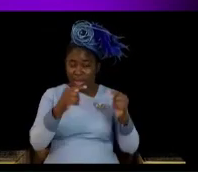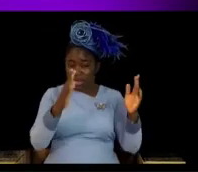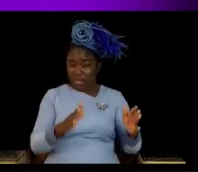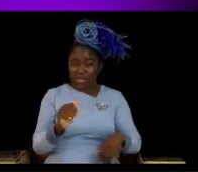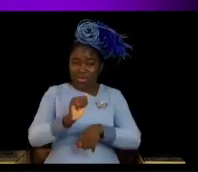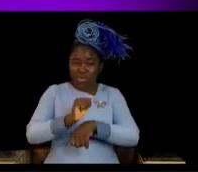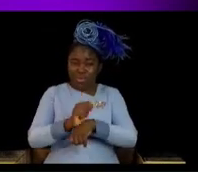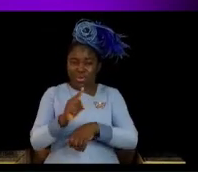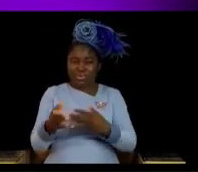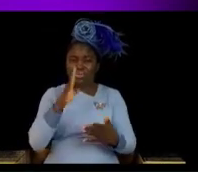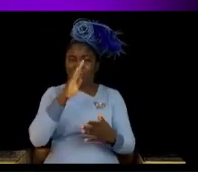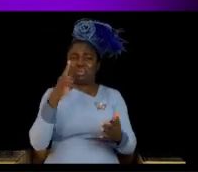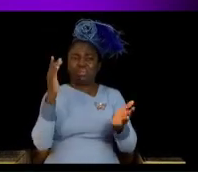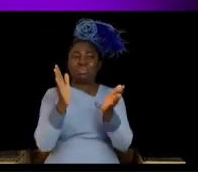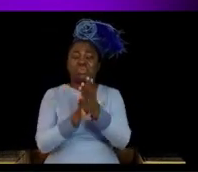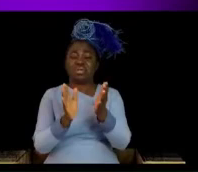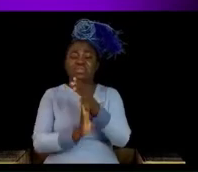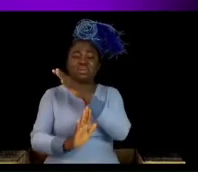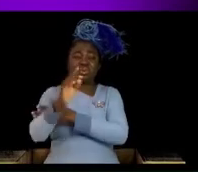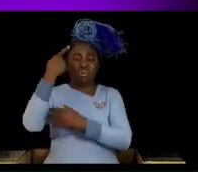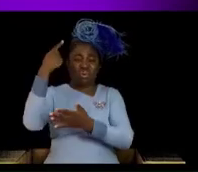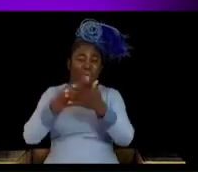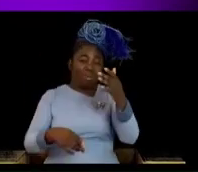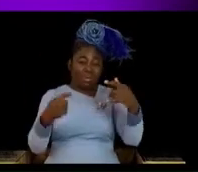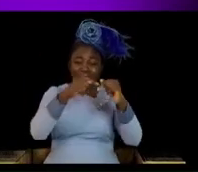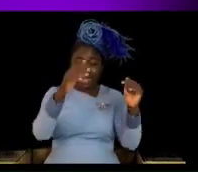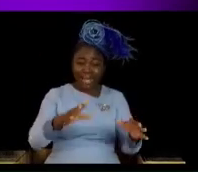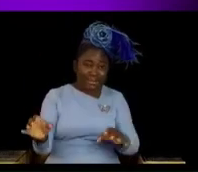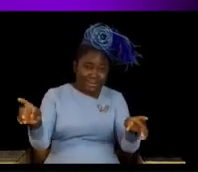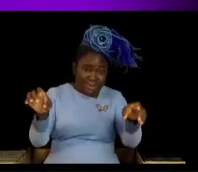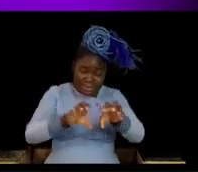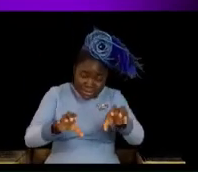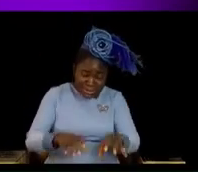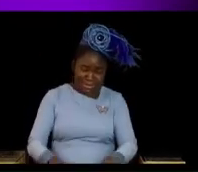Three, it is the business of learning what the